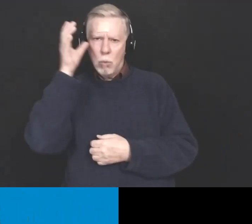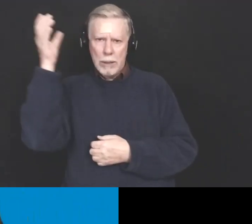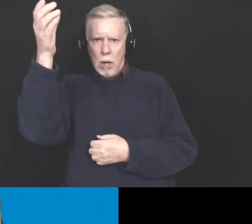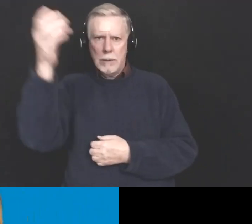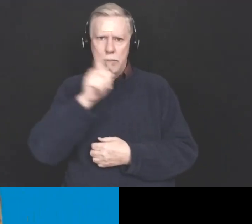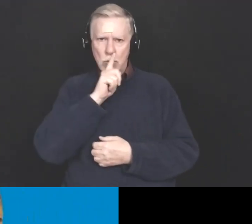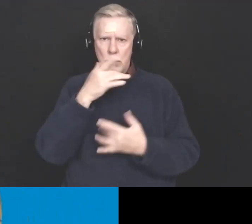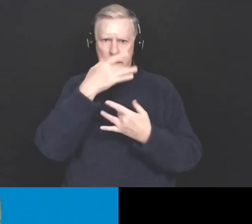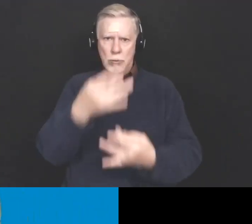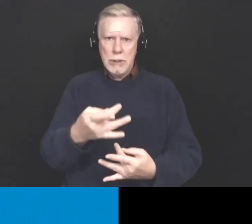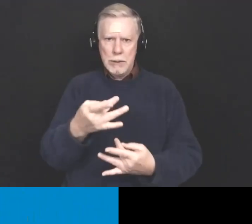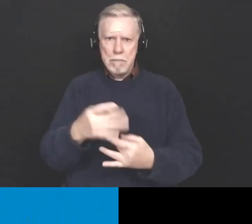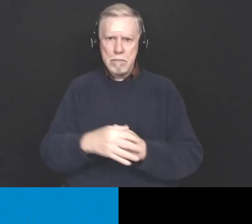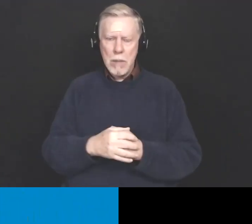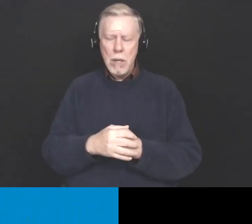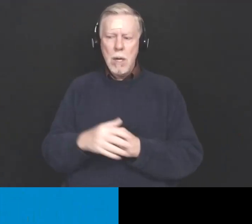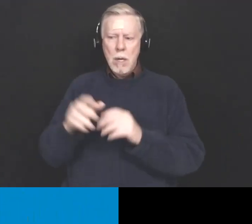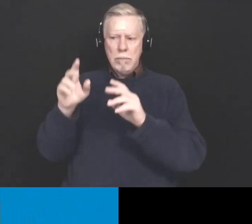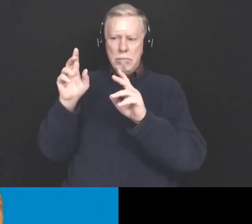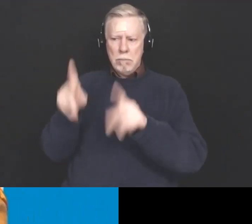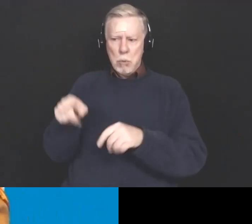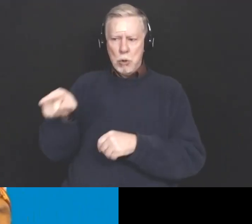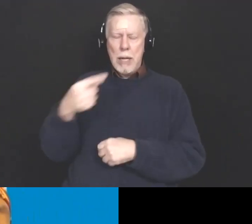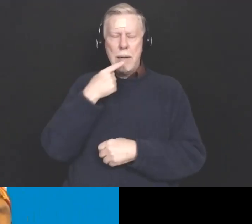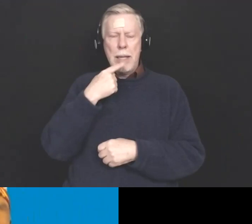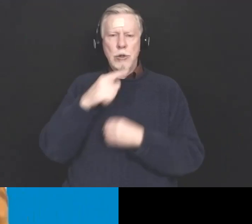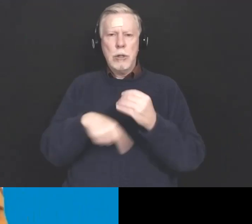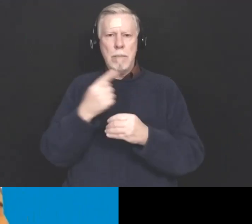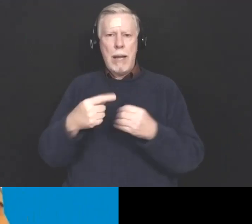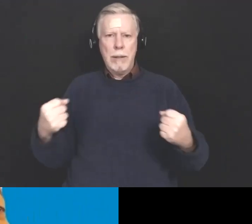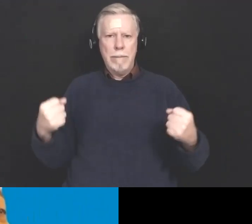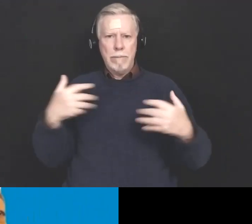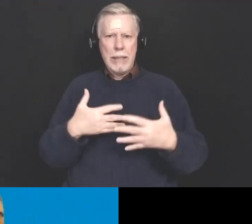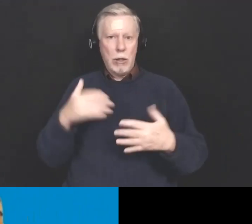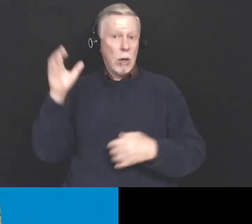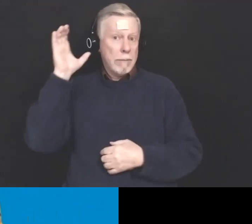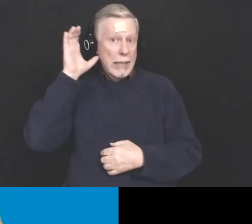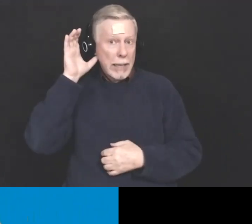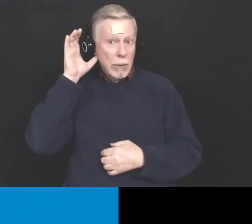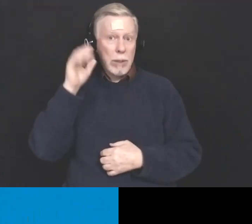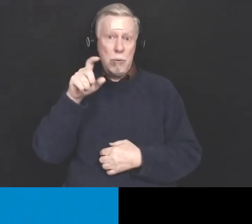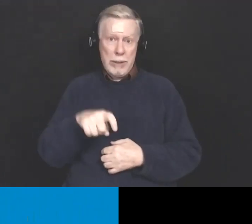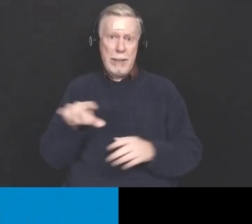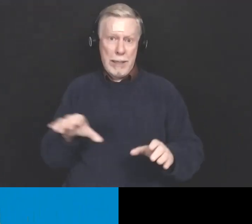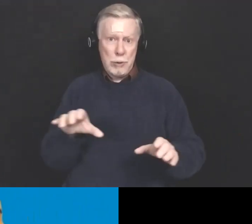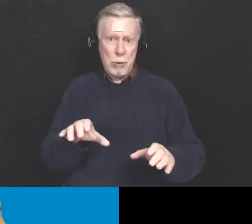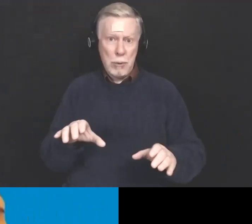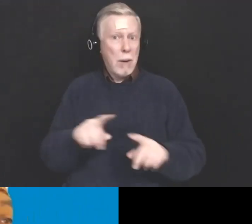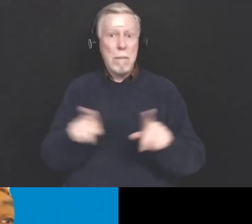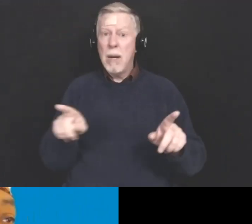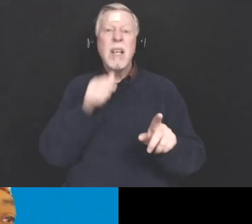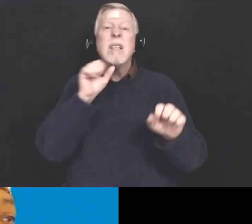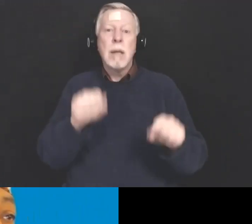interesting was that person mentioned the fear of hearing what they needed to do and then not being able to